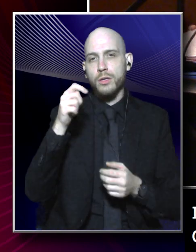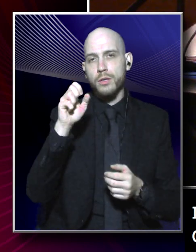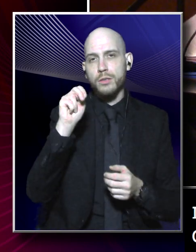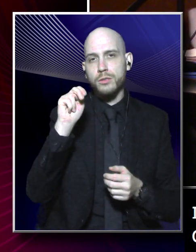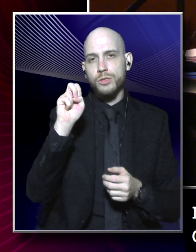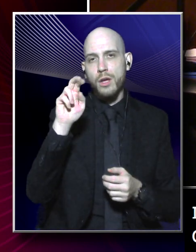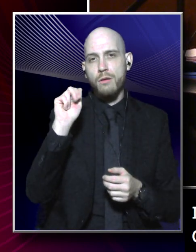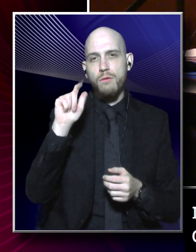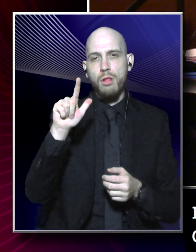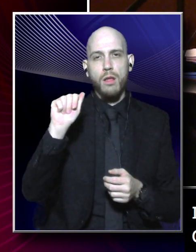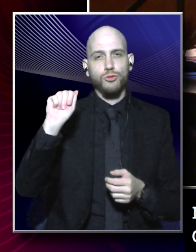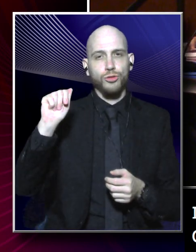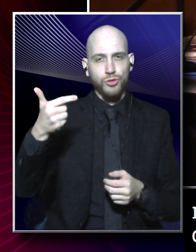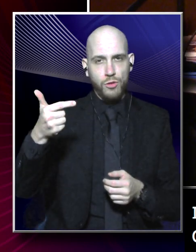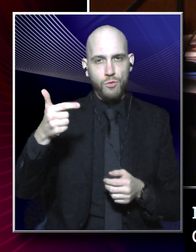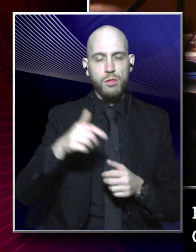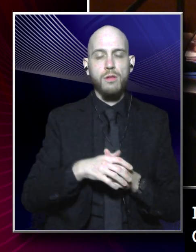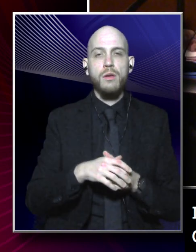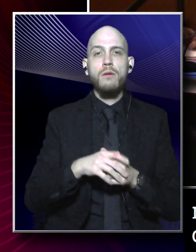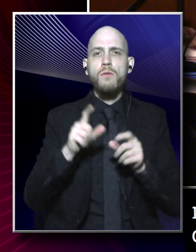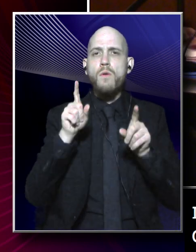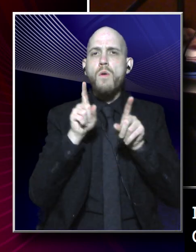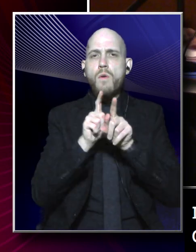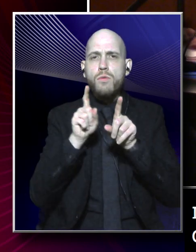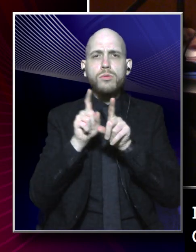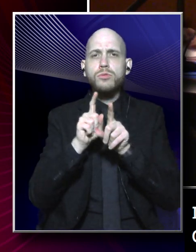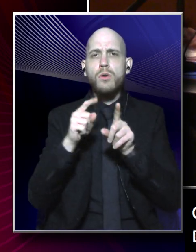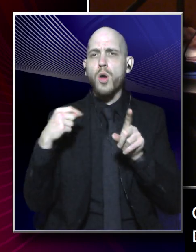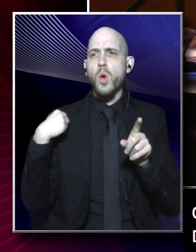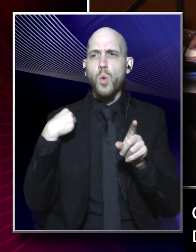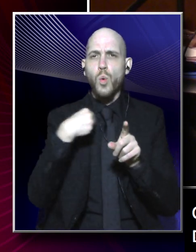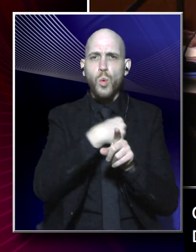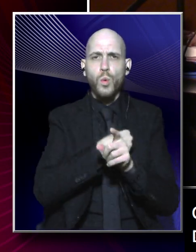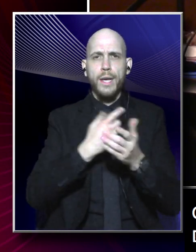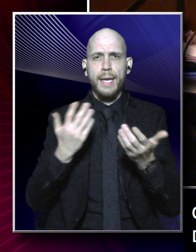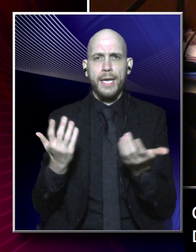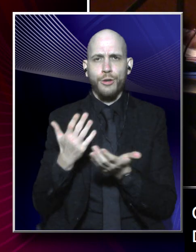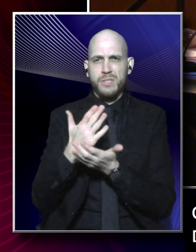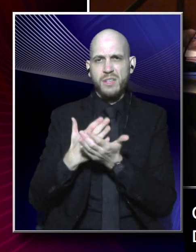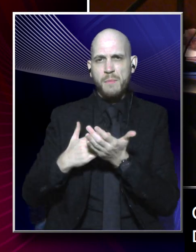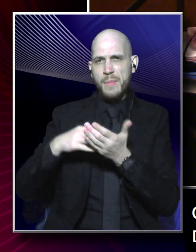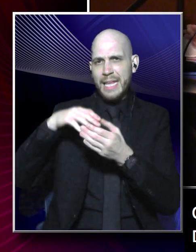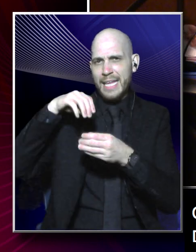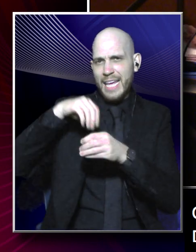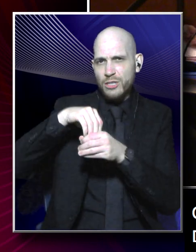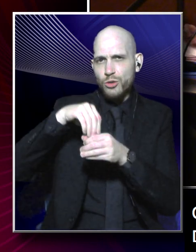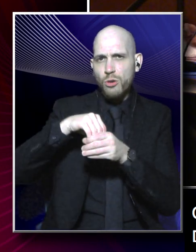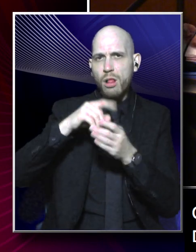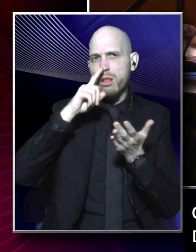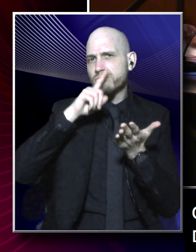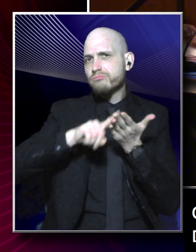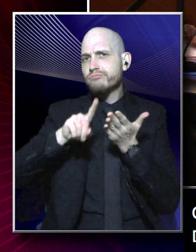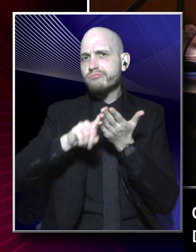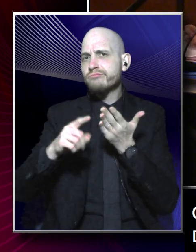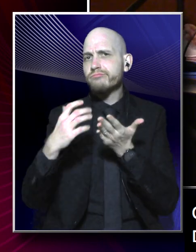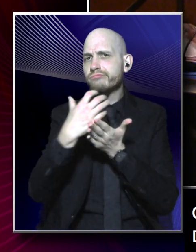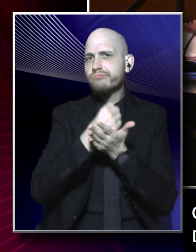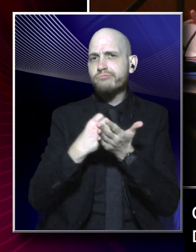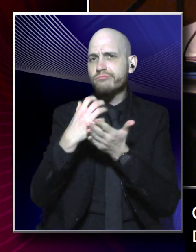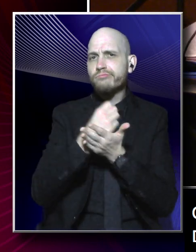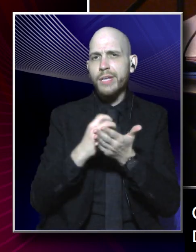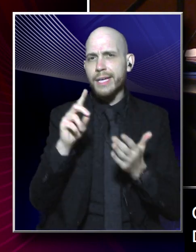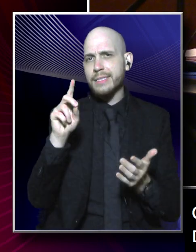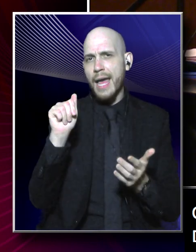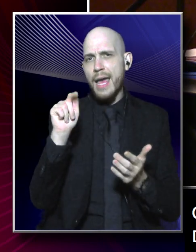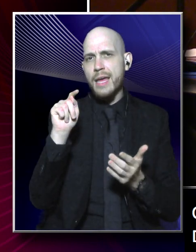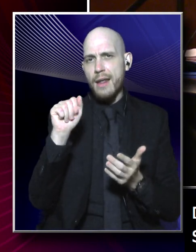also done some internal data collection just to start looking at our dorm students. So I'm